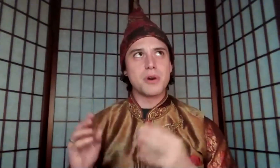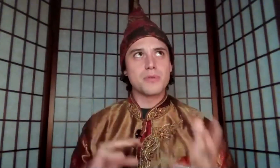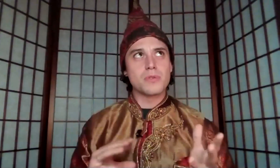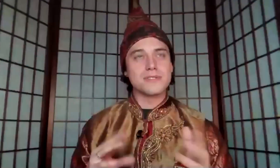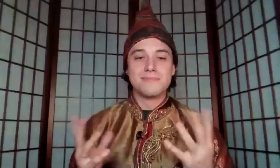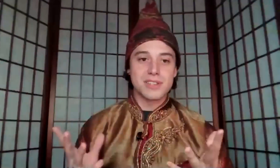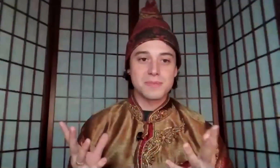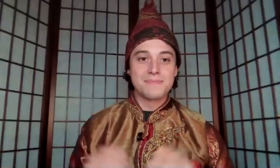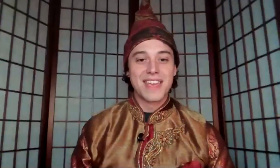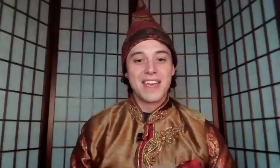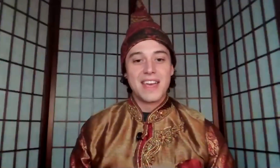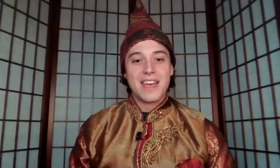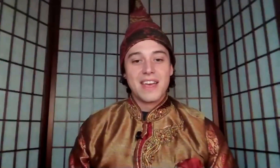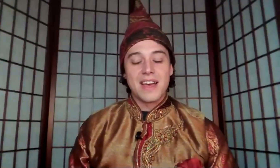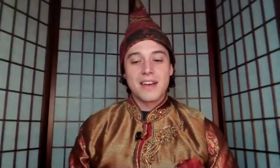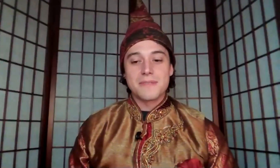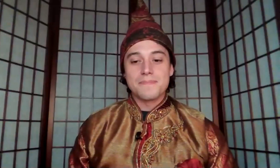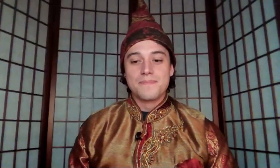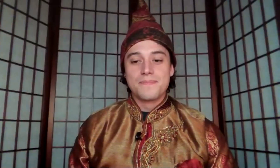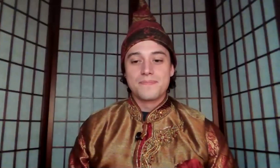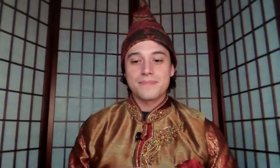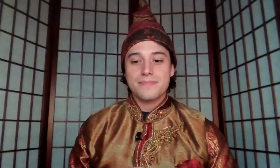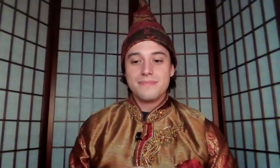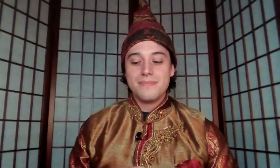best of both worlds, excuse me.